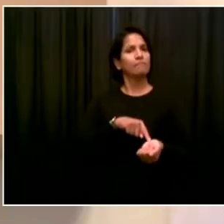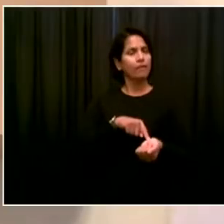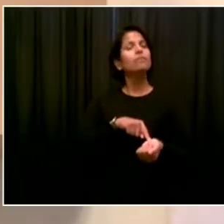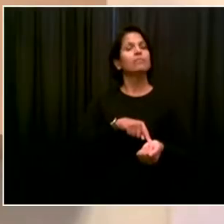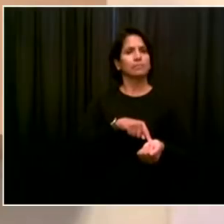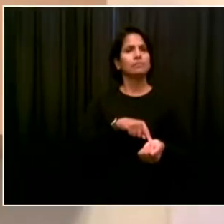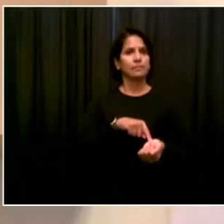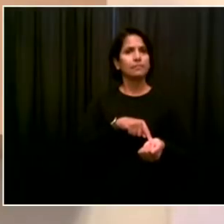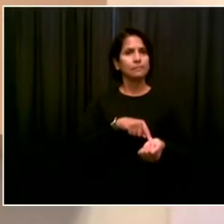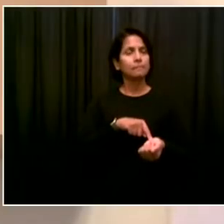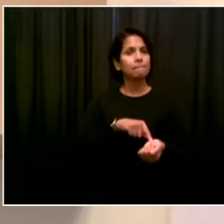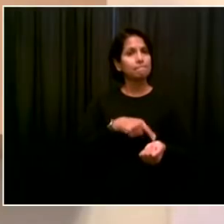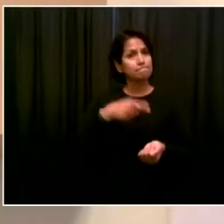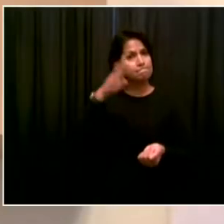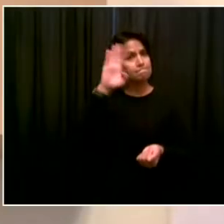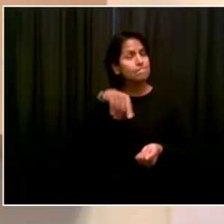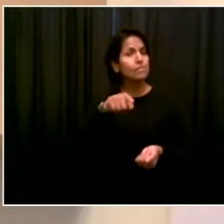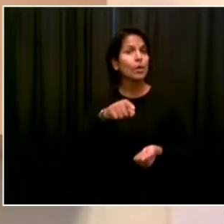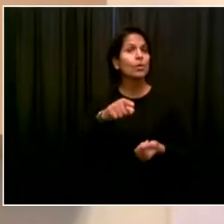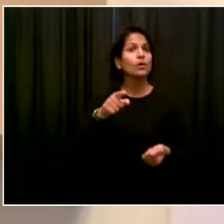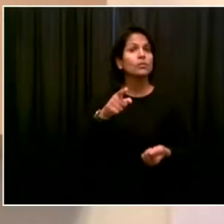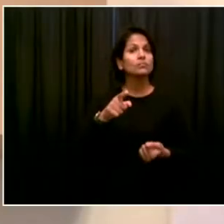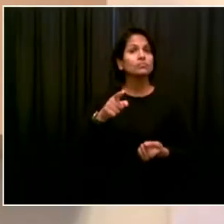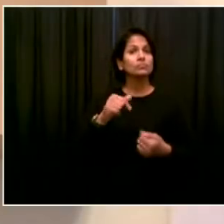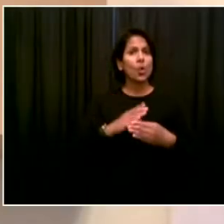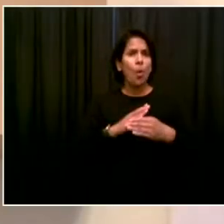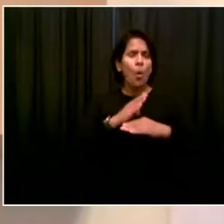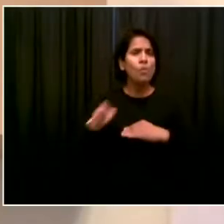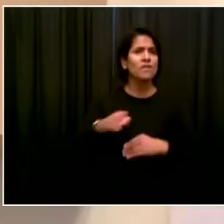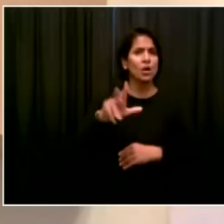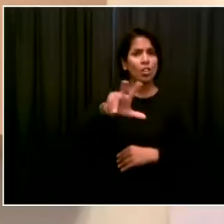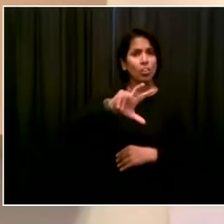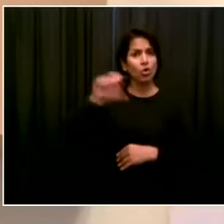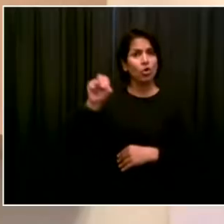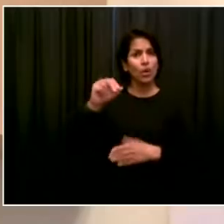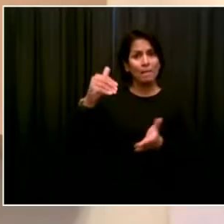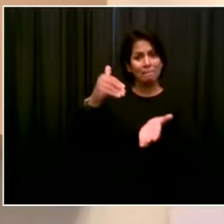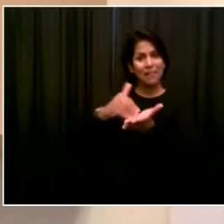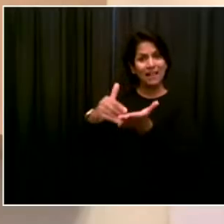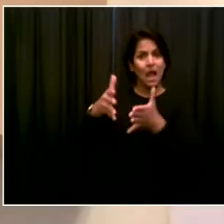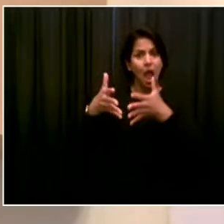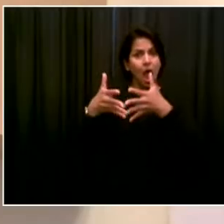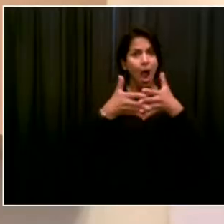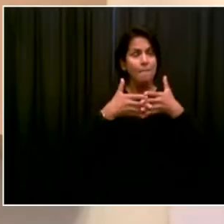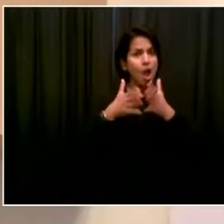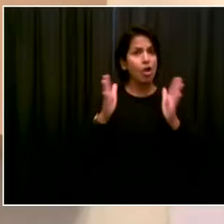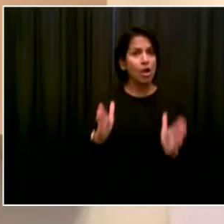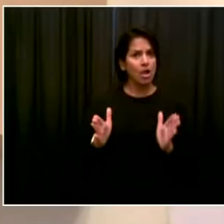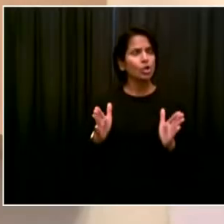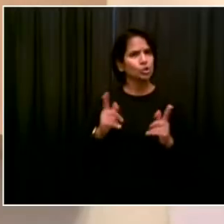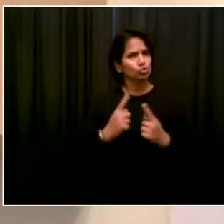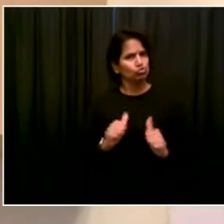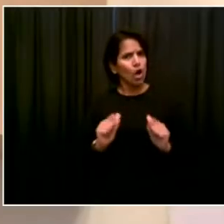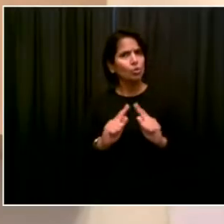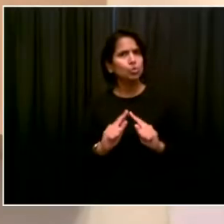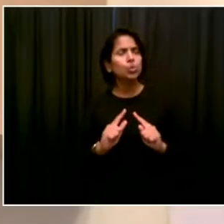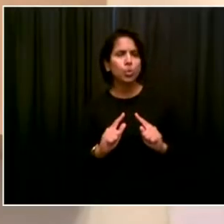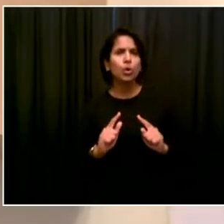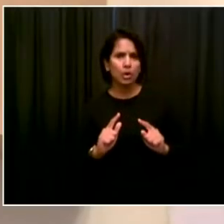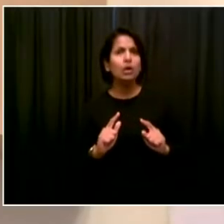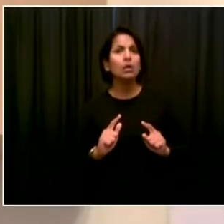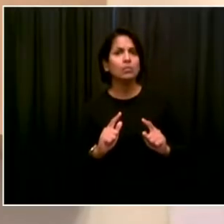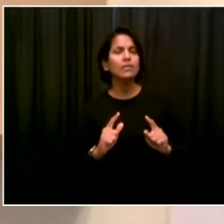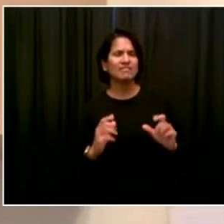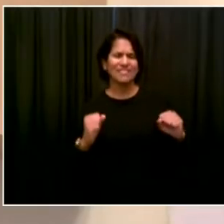Americans, many New Yorkers as well, who are all trying to struggle and find our way out of this pandemic. And your actions today